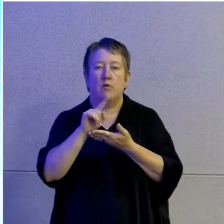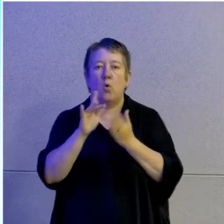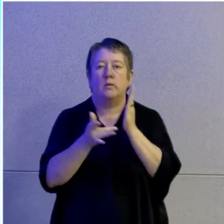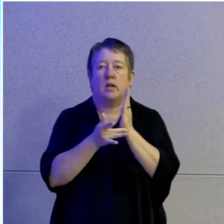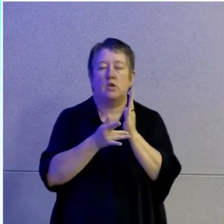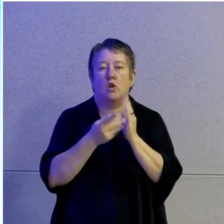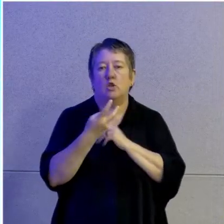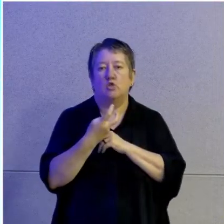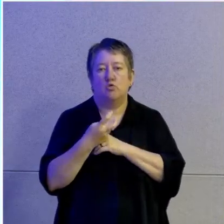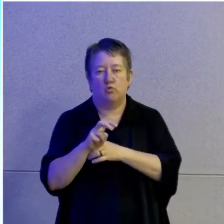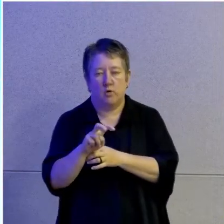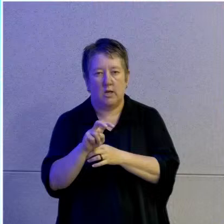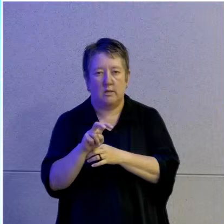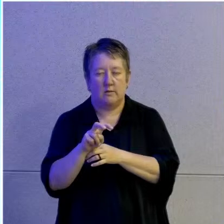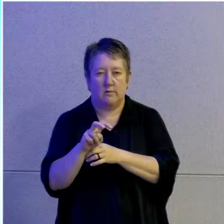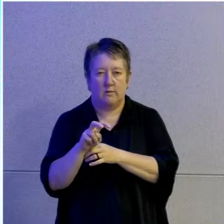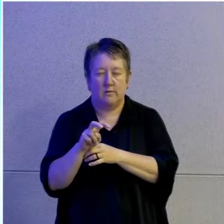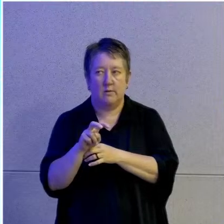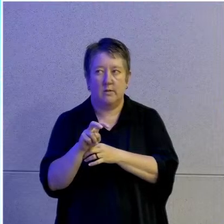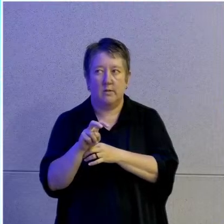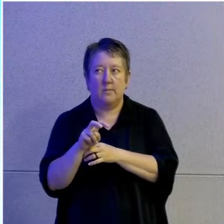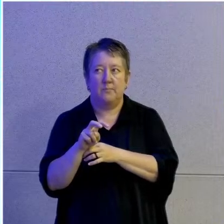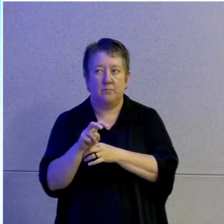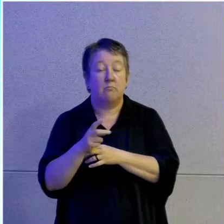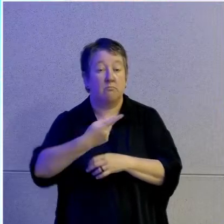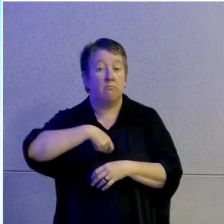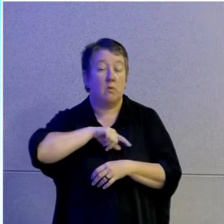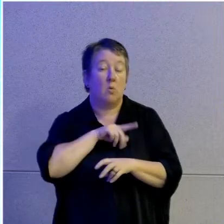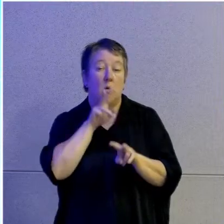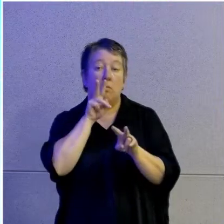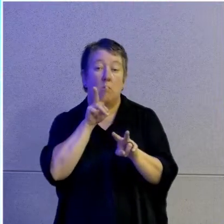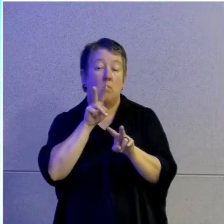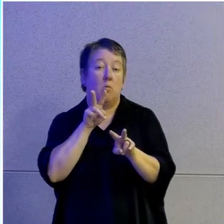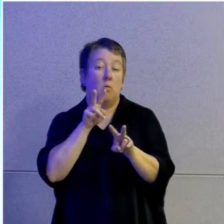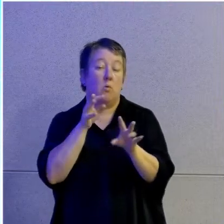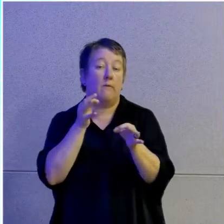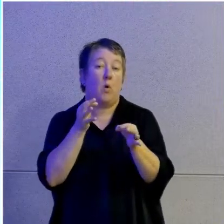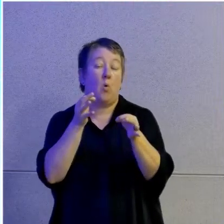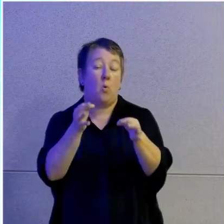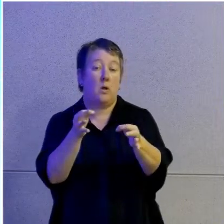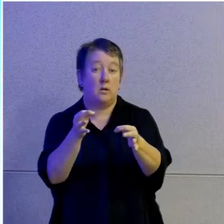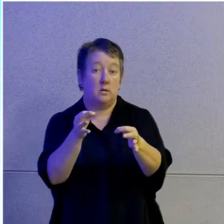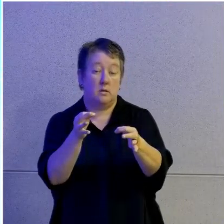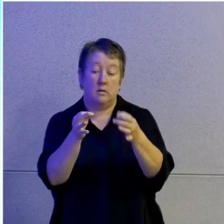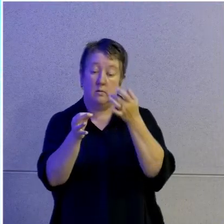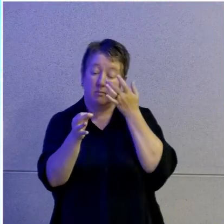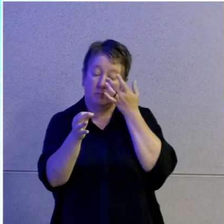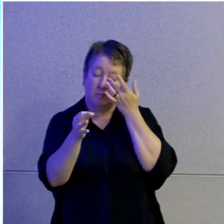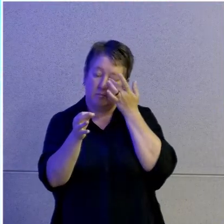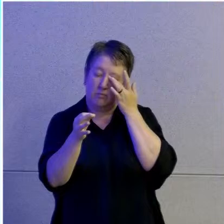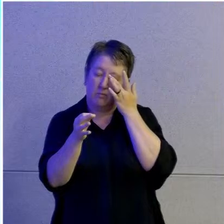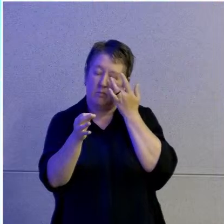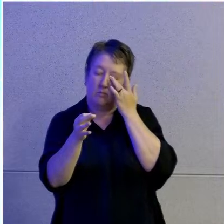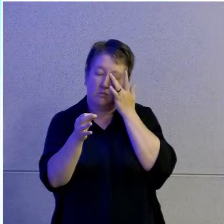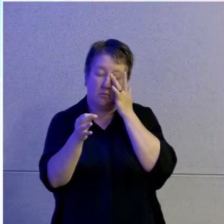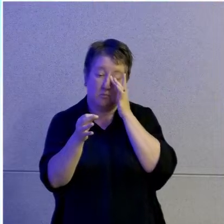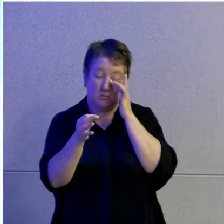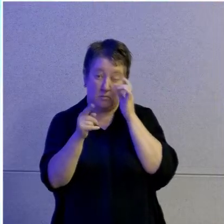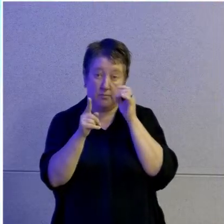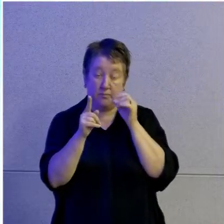and incubation. And we are looking forward for our